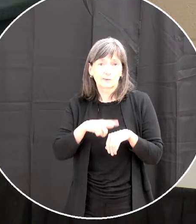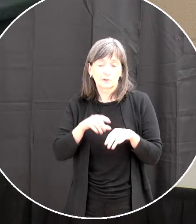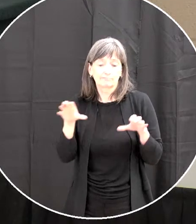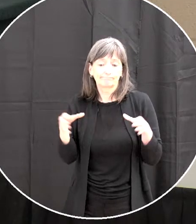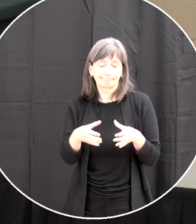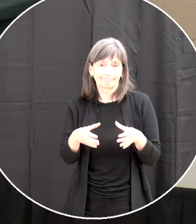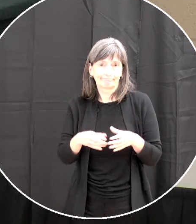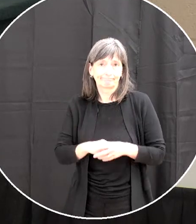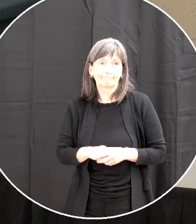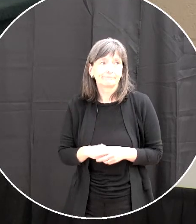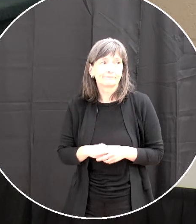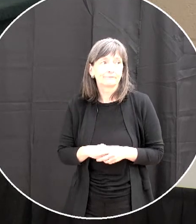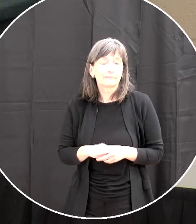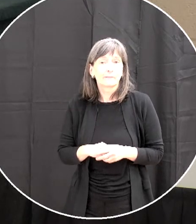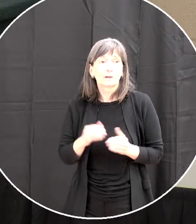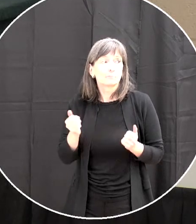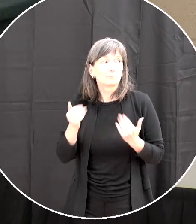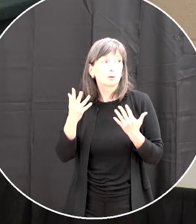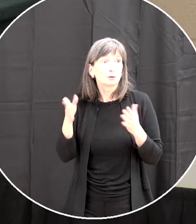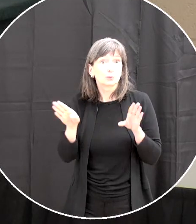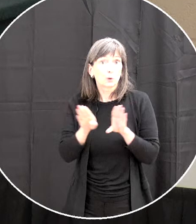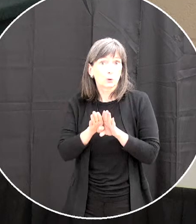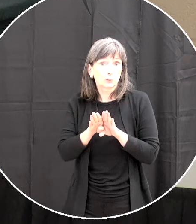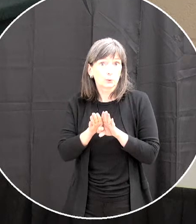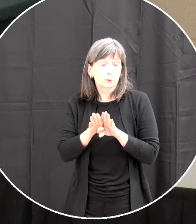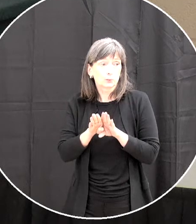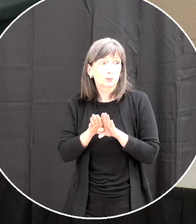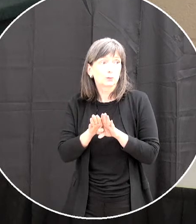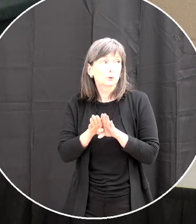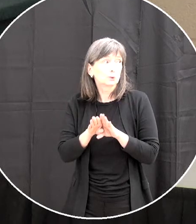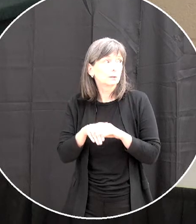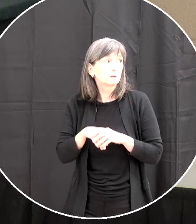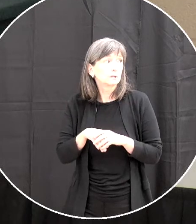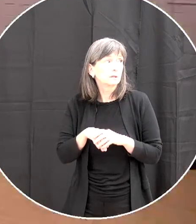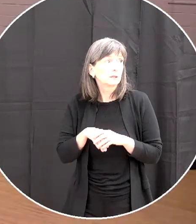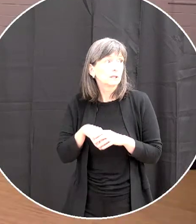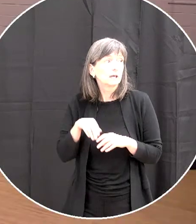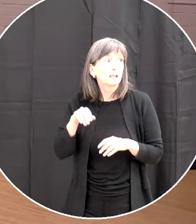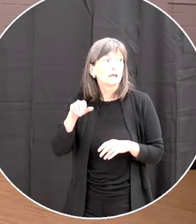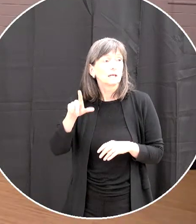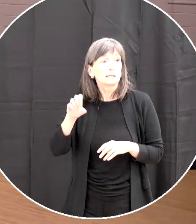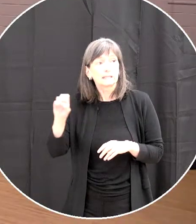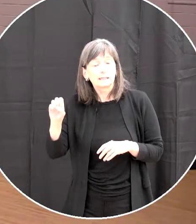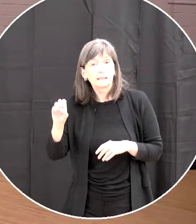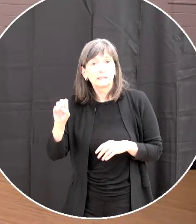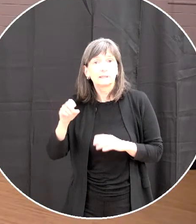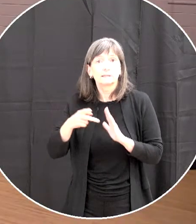together. Can I get a motion to adjourn? It's moved by Trustee Lee, seconded by